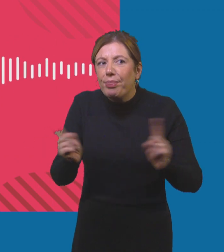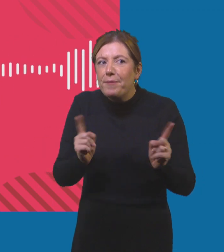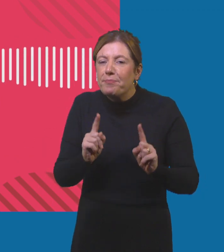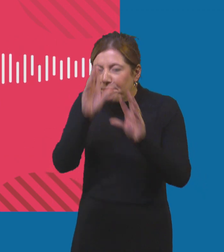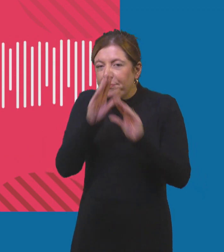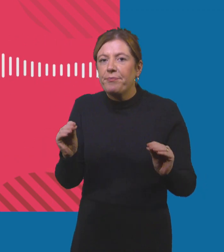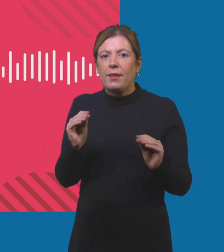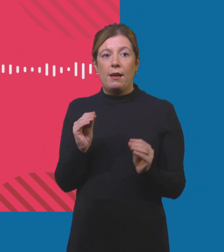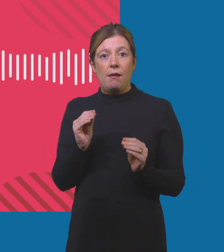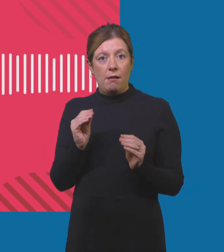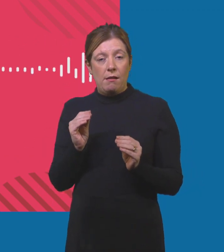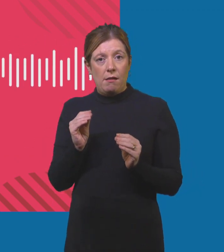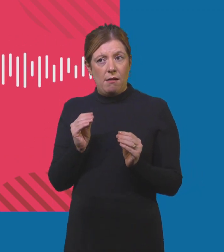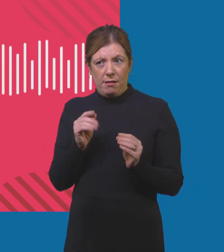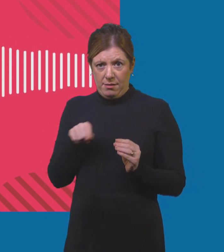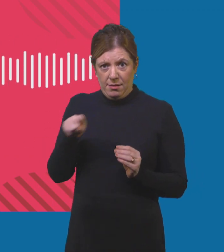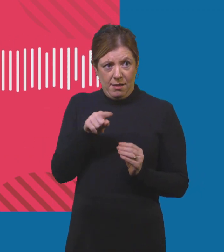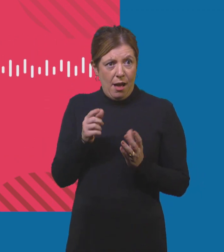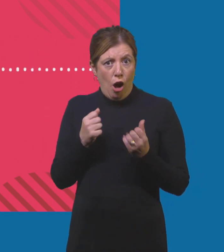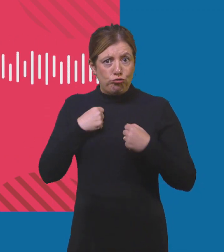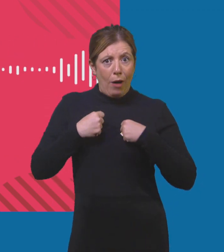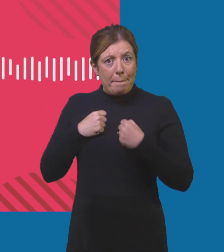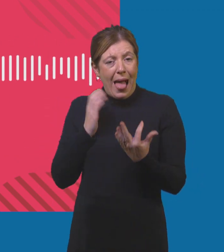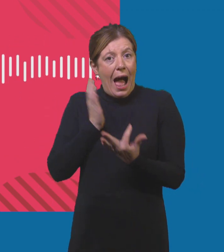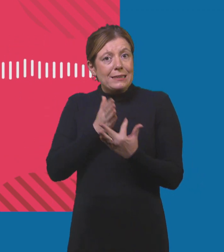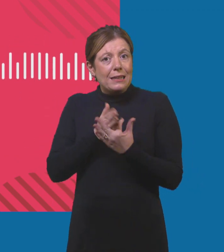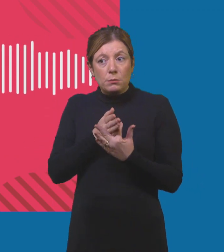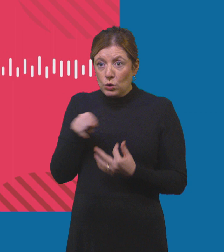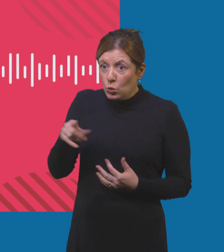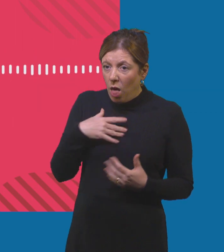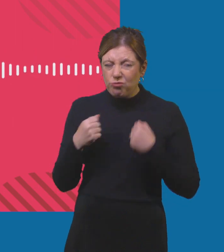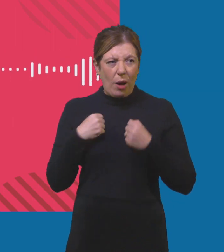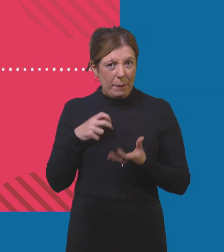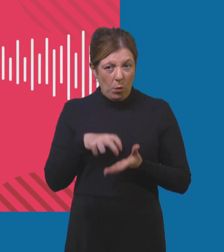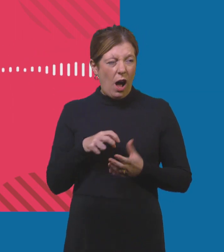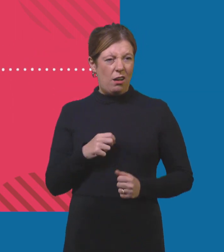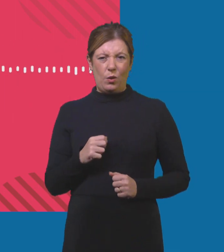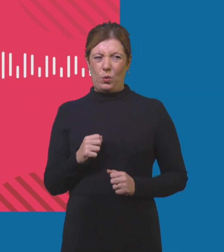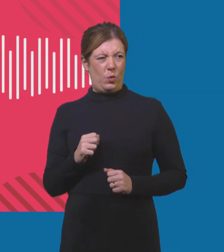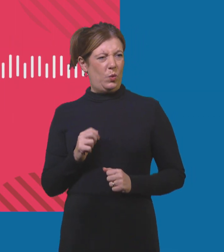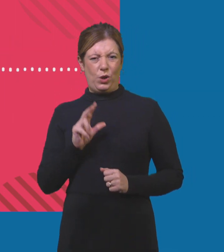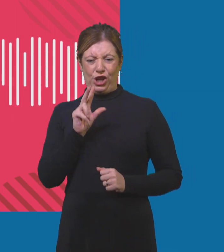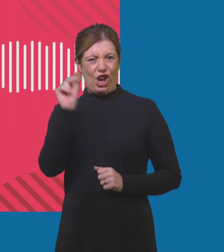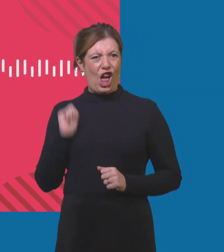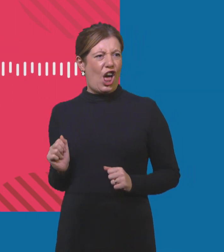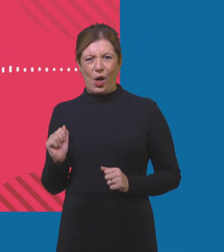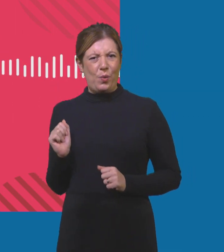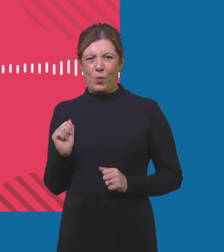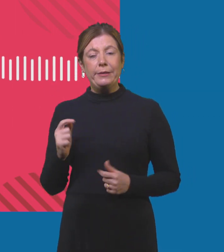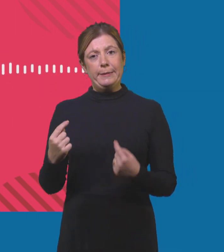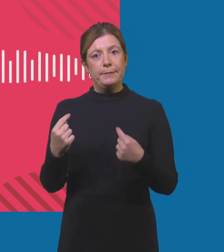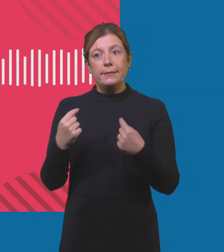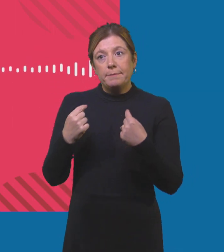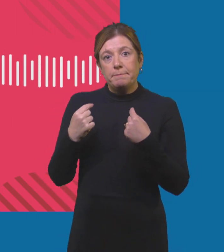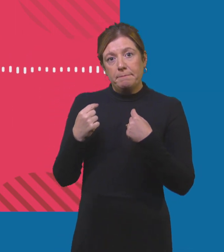News? Accessible rambling. Are you a rambler? Do you what? a rambler? Do you like going walking? Absolutely not. No, actually, I'm